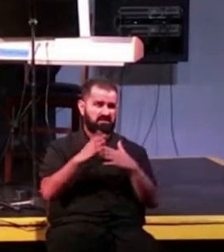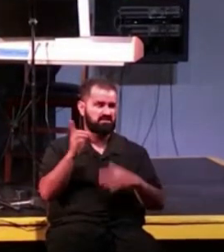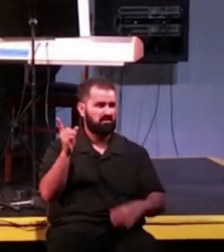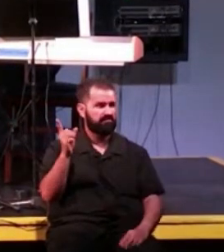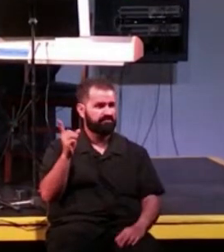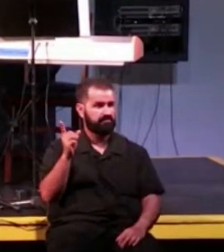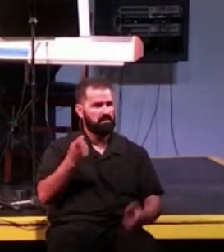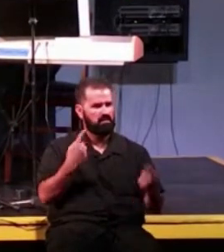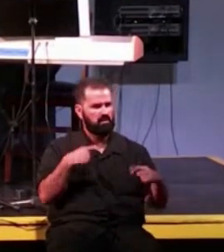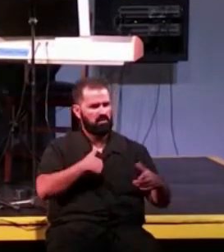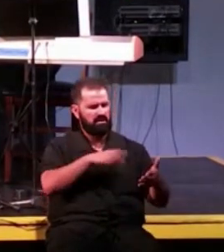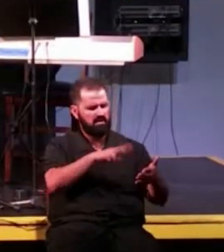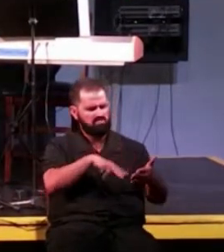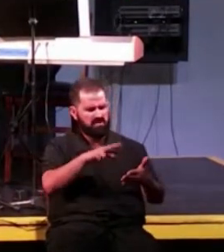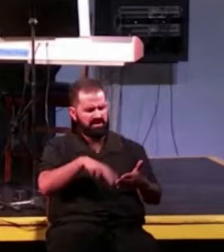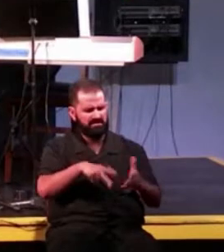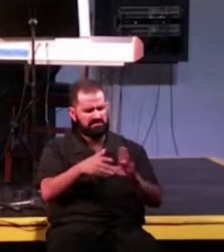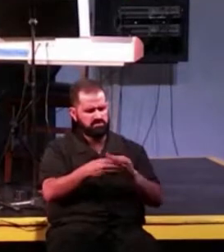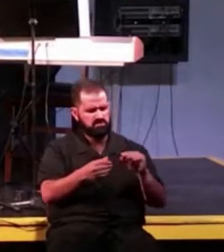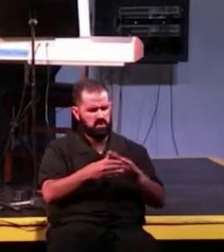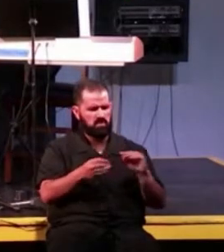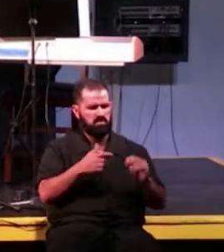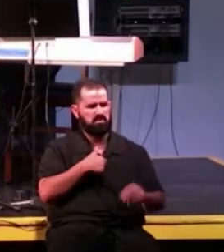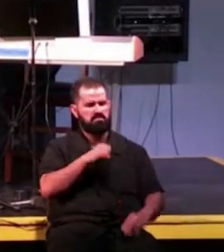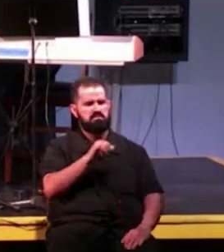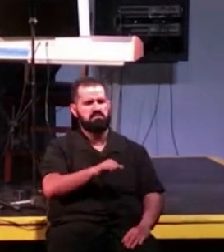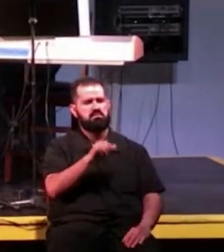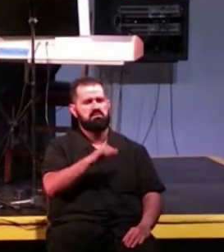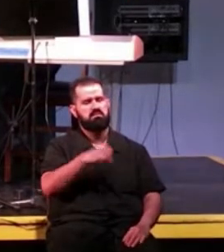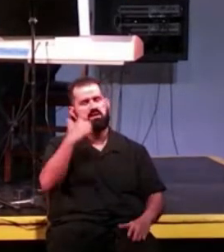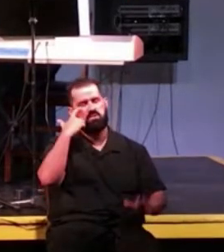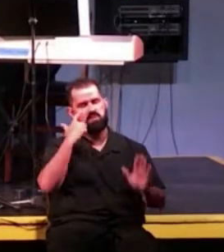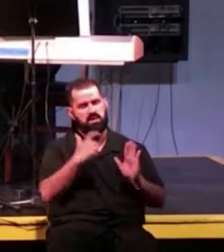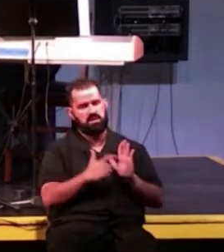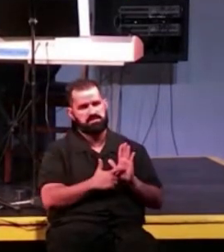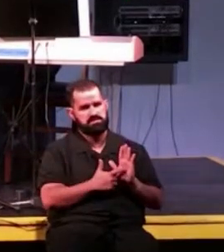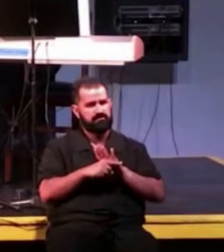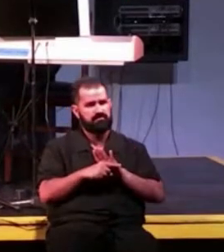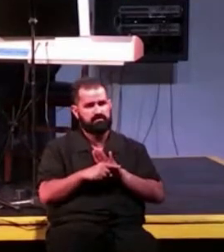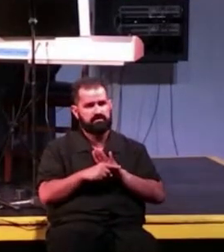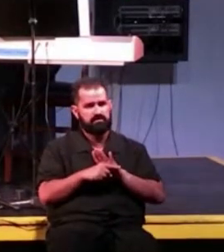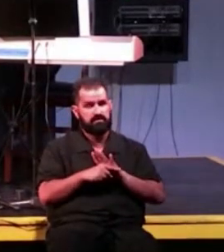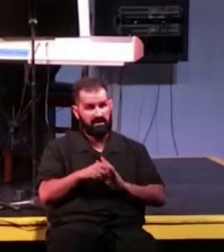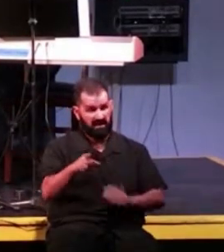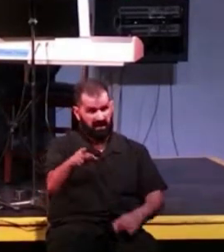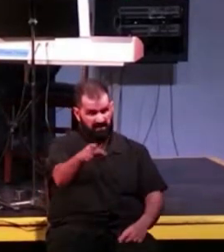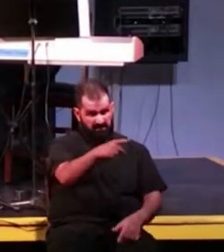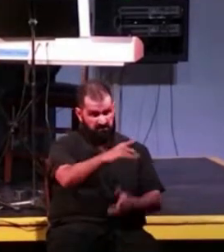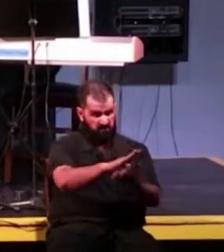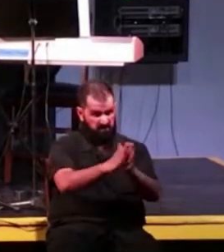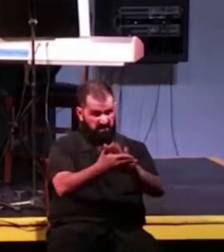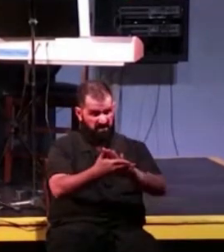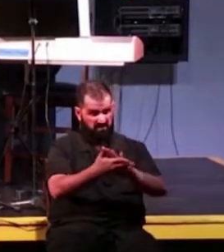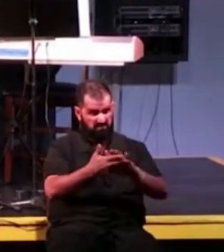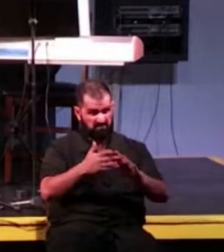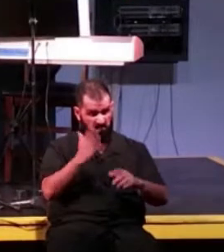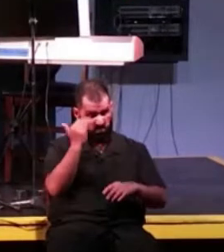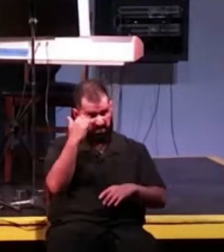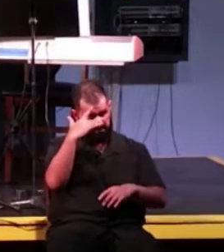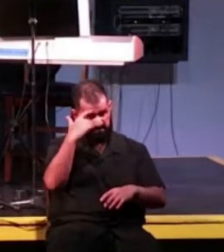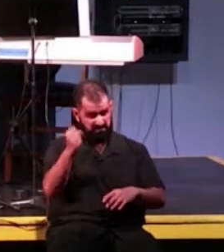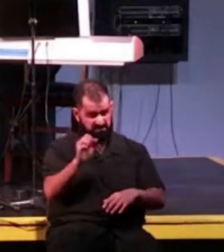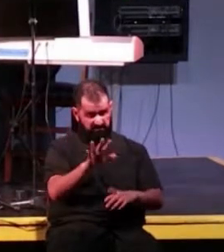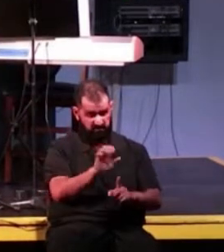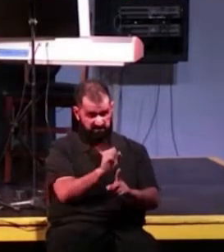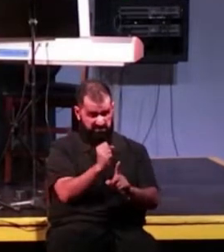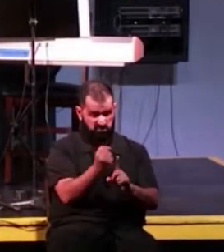See, when I read the book of Ruth, I realized what God was showing me. Have you allowed yourself, because of your